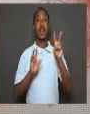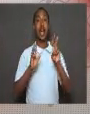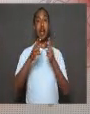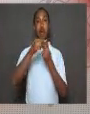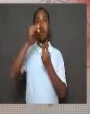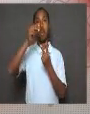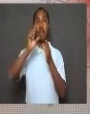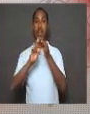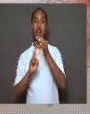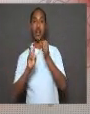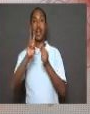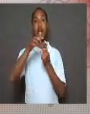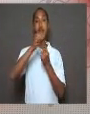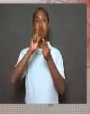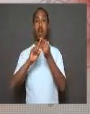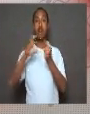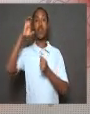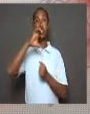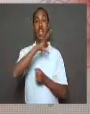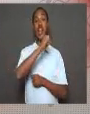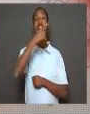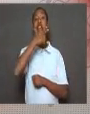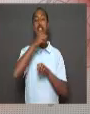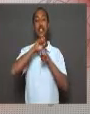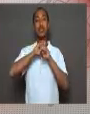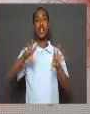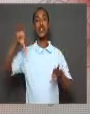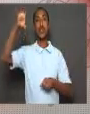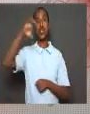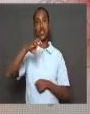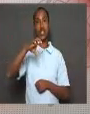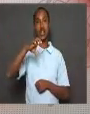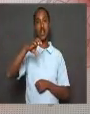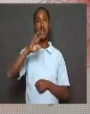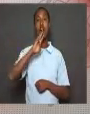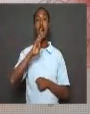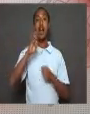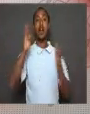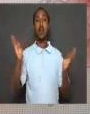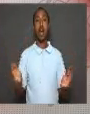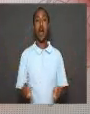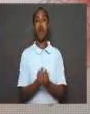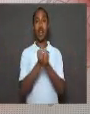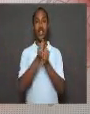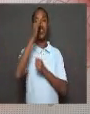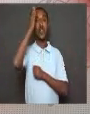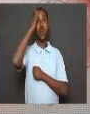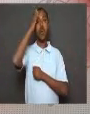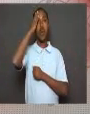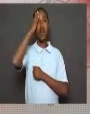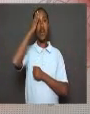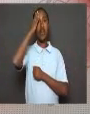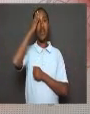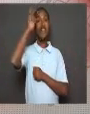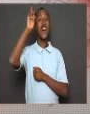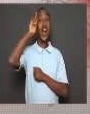Dipole-dipole forces and London dispersion forces are collectively known as